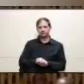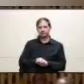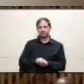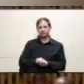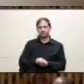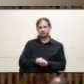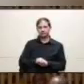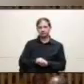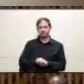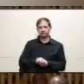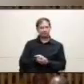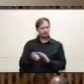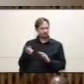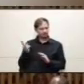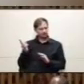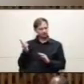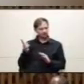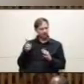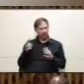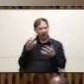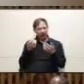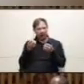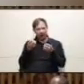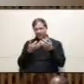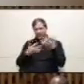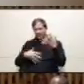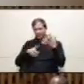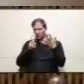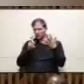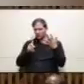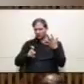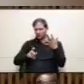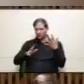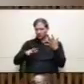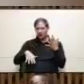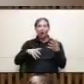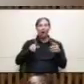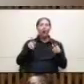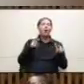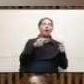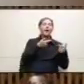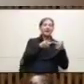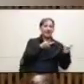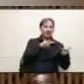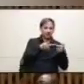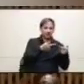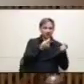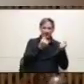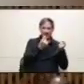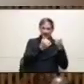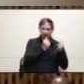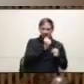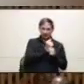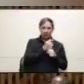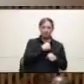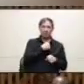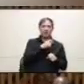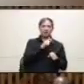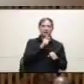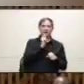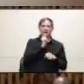How many questions have they not answered? Oh, on the issue of litigation for financial year, we have spent